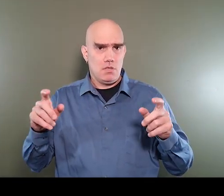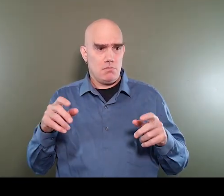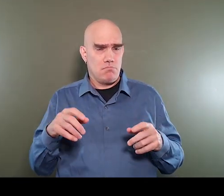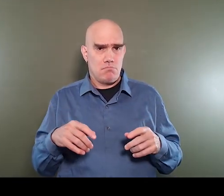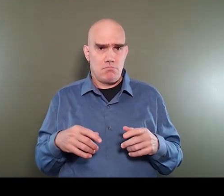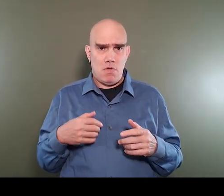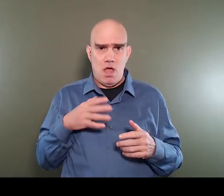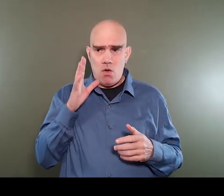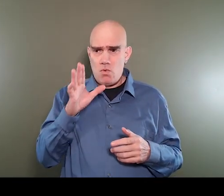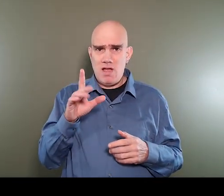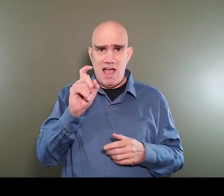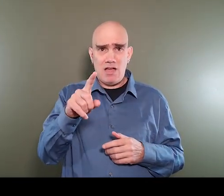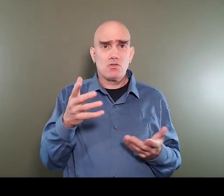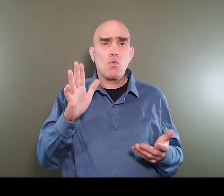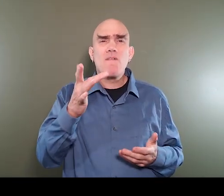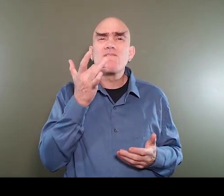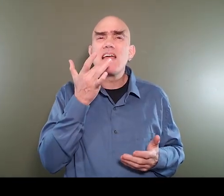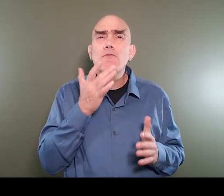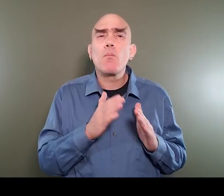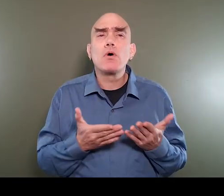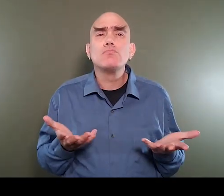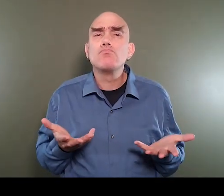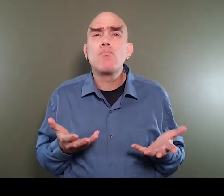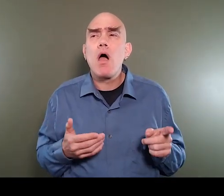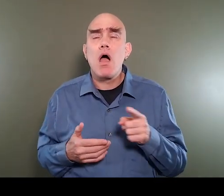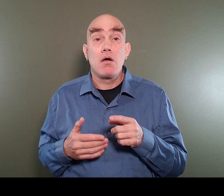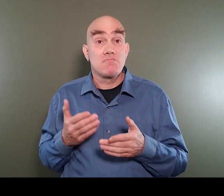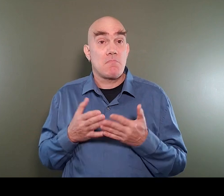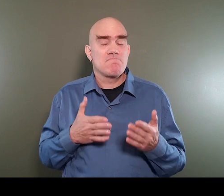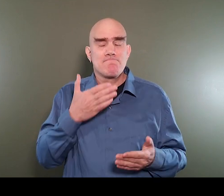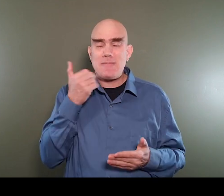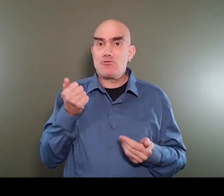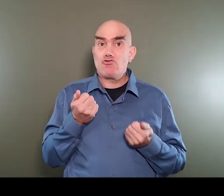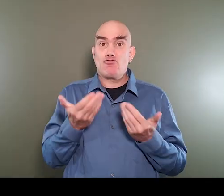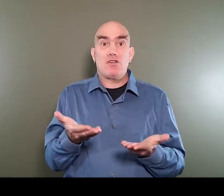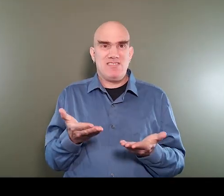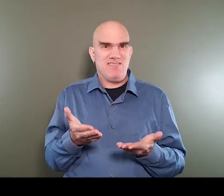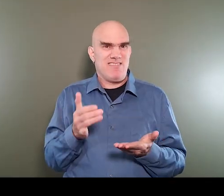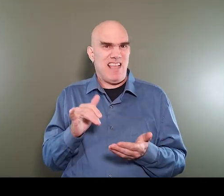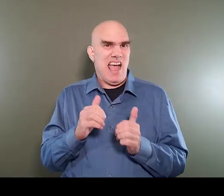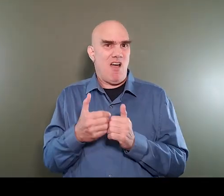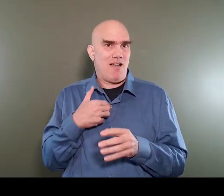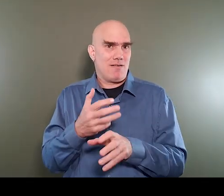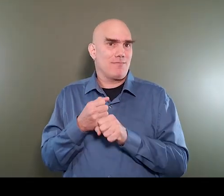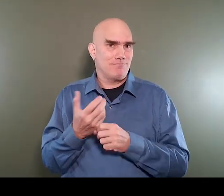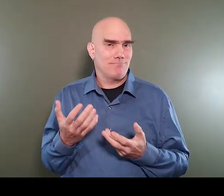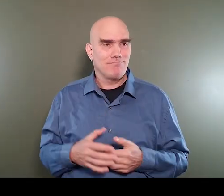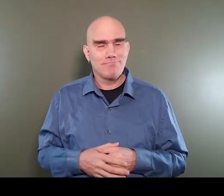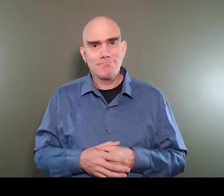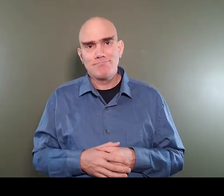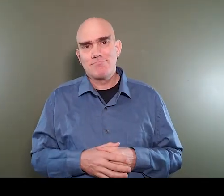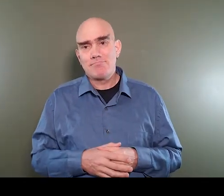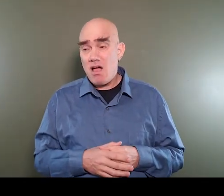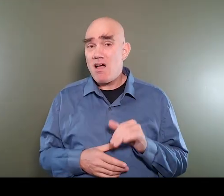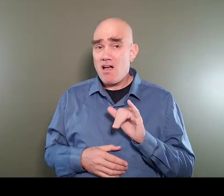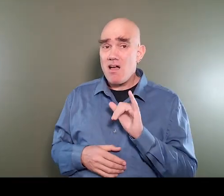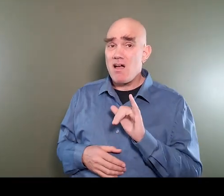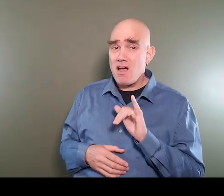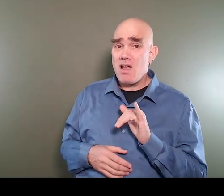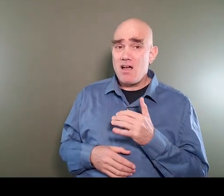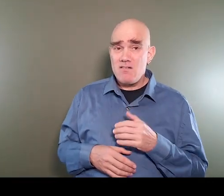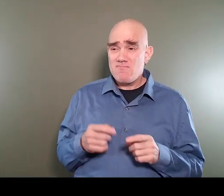librarians and different people, and I would say, what are your favorite books? And I got some of the best suggestions that